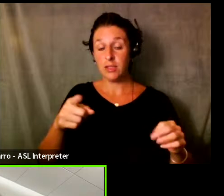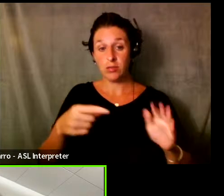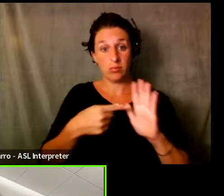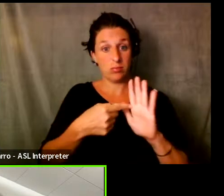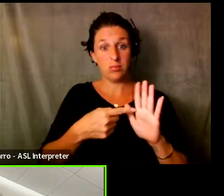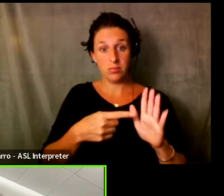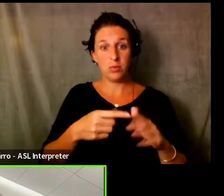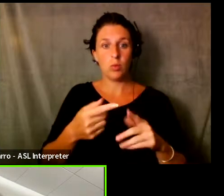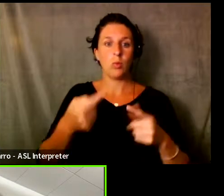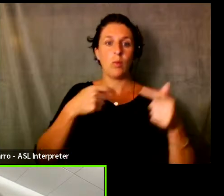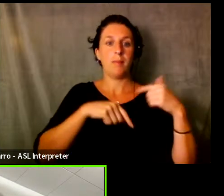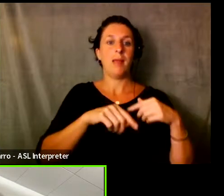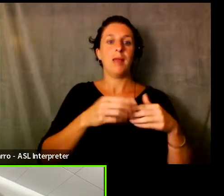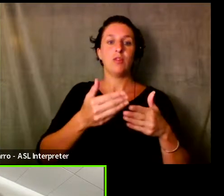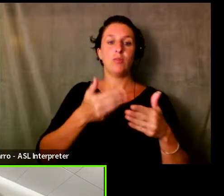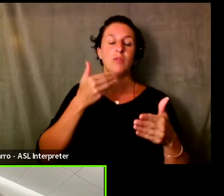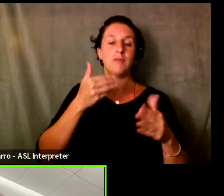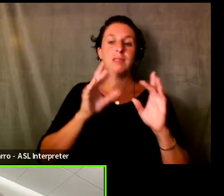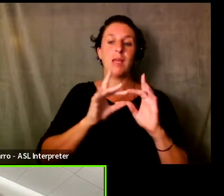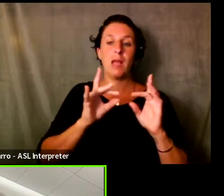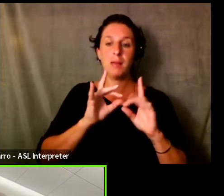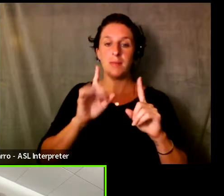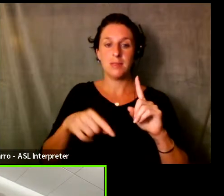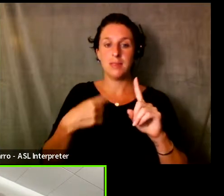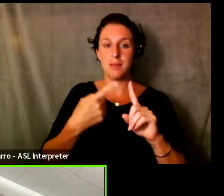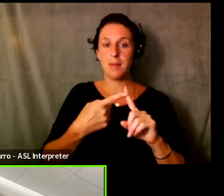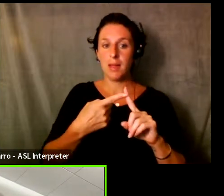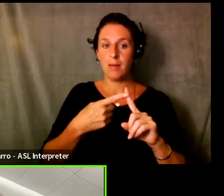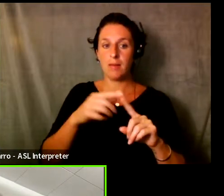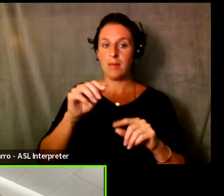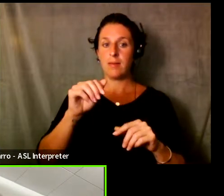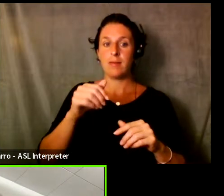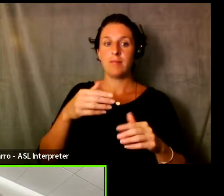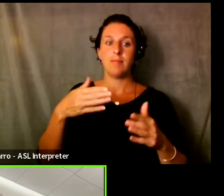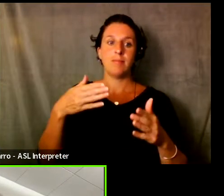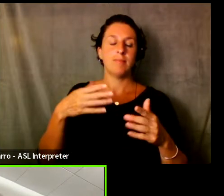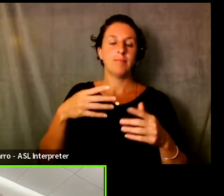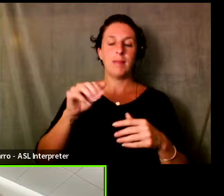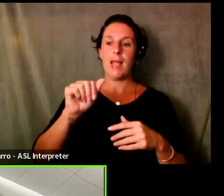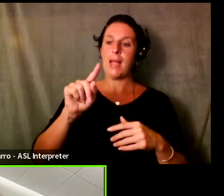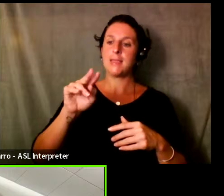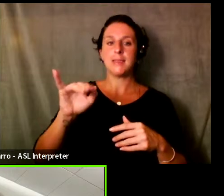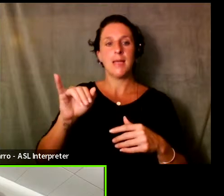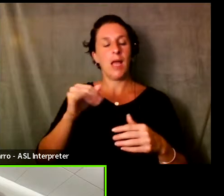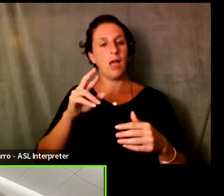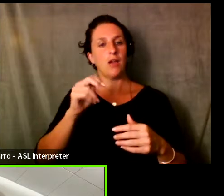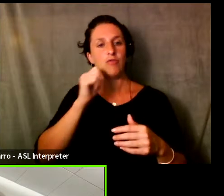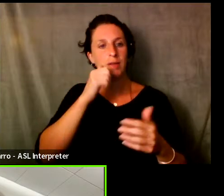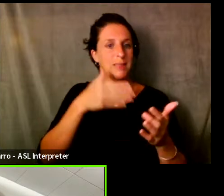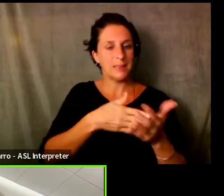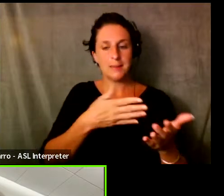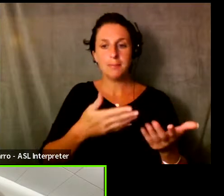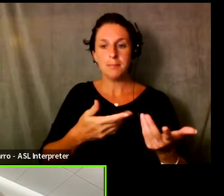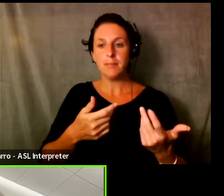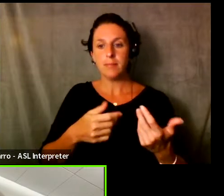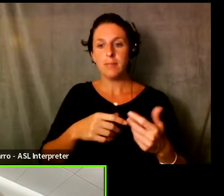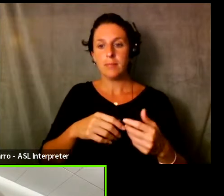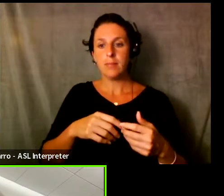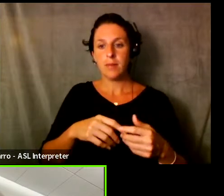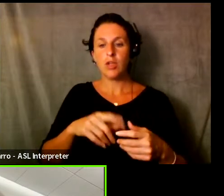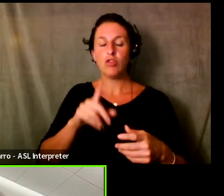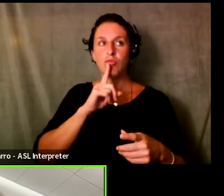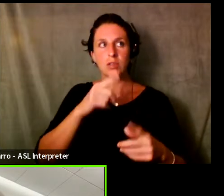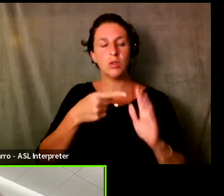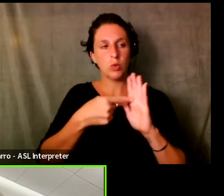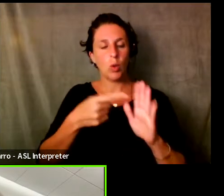the previous comments about, anti-racism and what consultants were doing. It really shows that you were connecting the